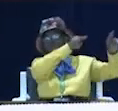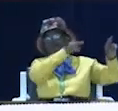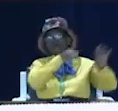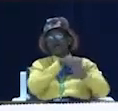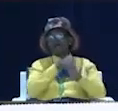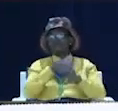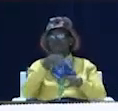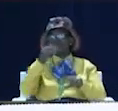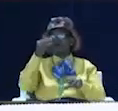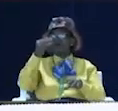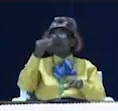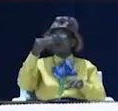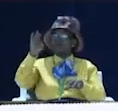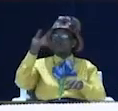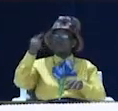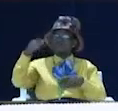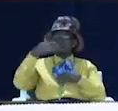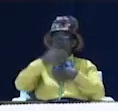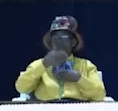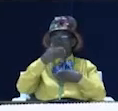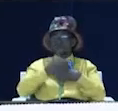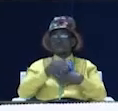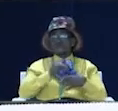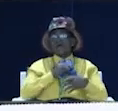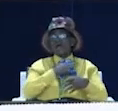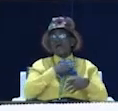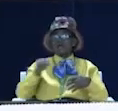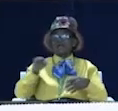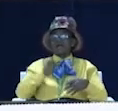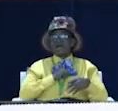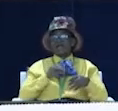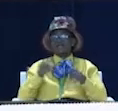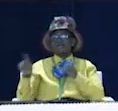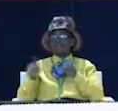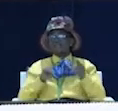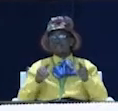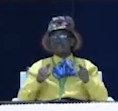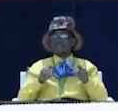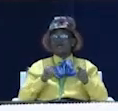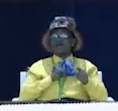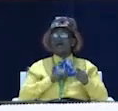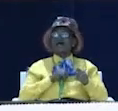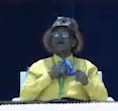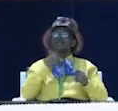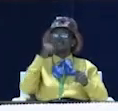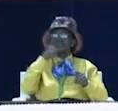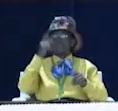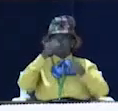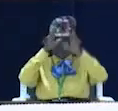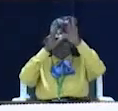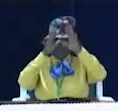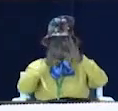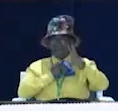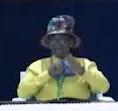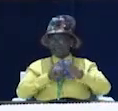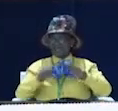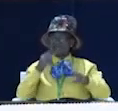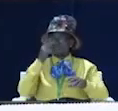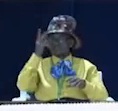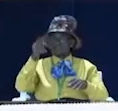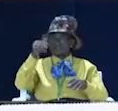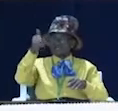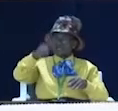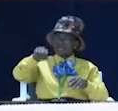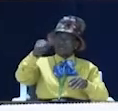And I looked out of the window. I said, Lord, I can't see anything. He said, look down